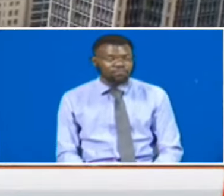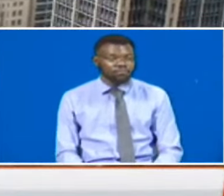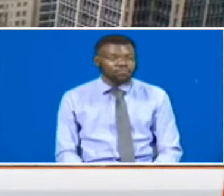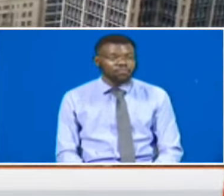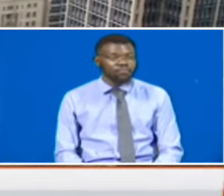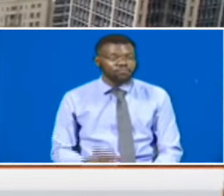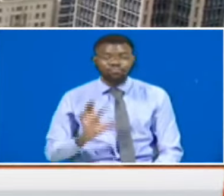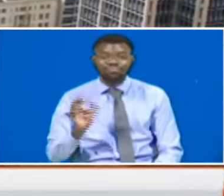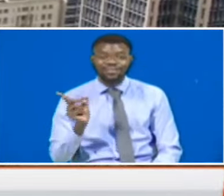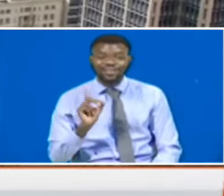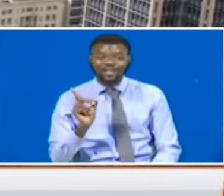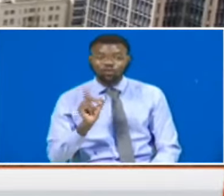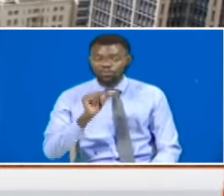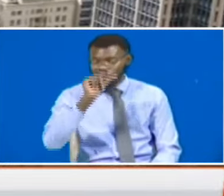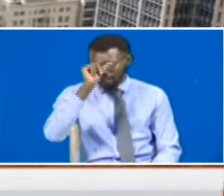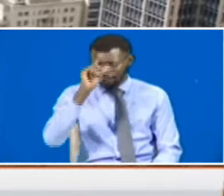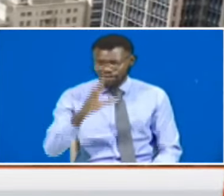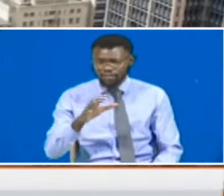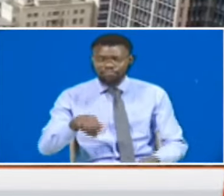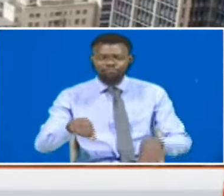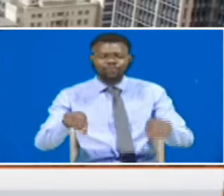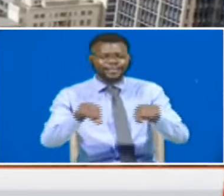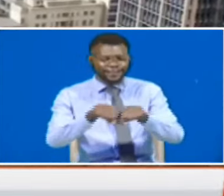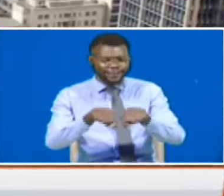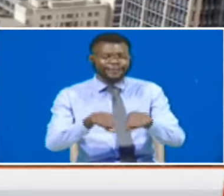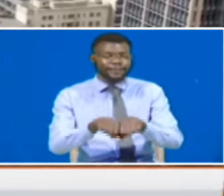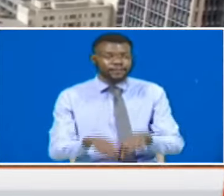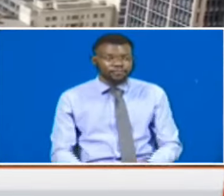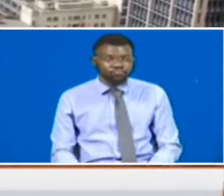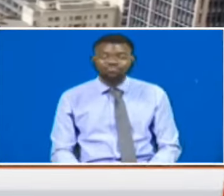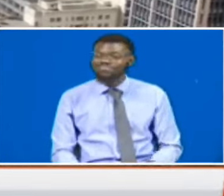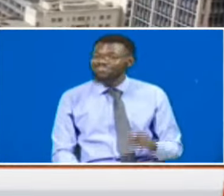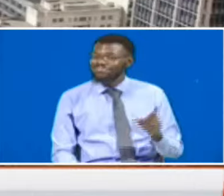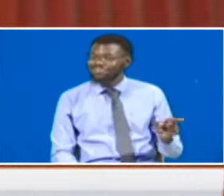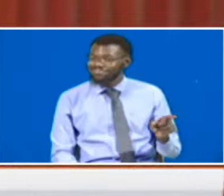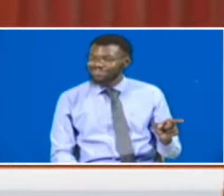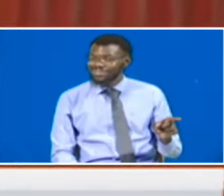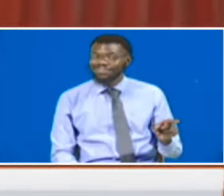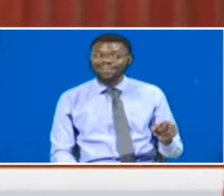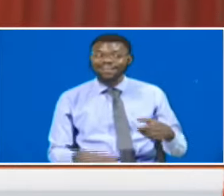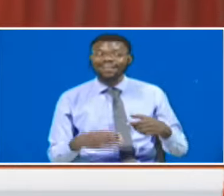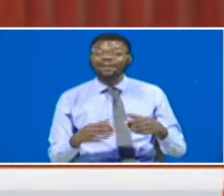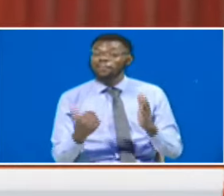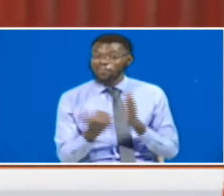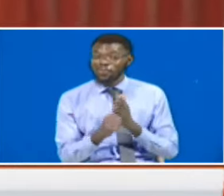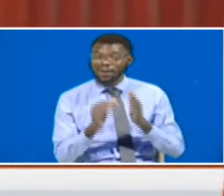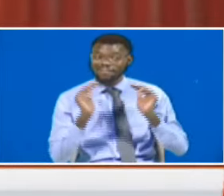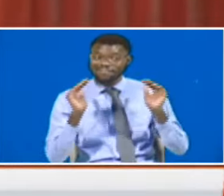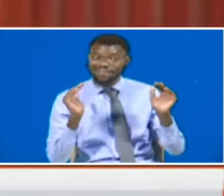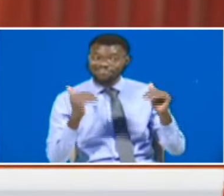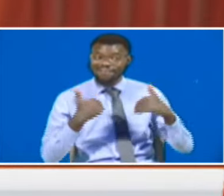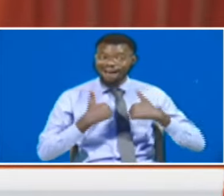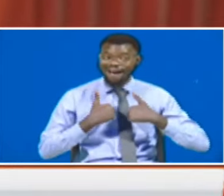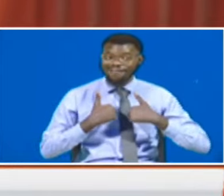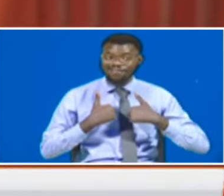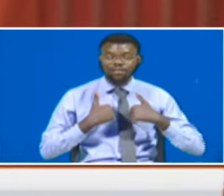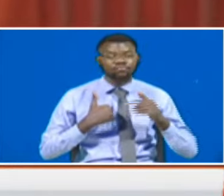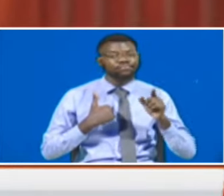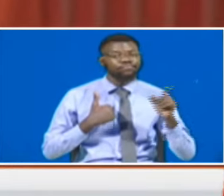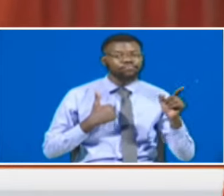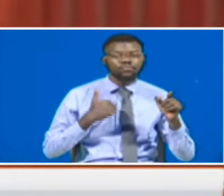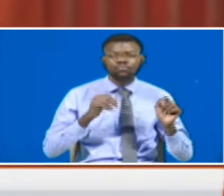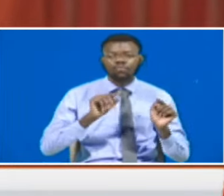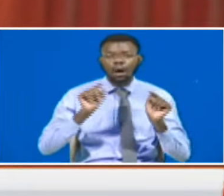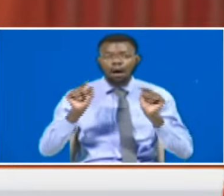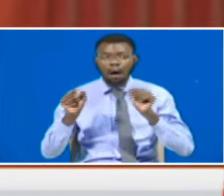Nairobi Governor Johnson Sakaja is a man under siege. The Nairobi County boss was expected to appear